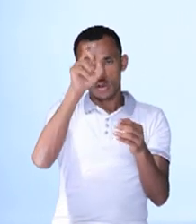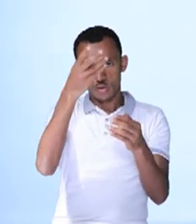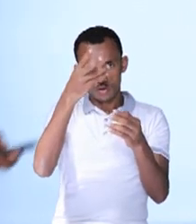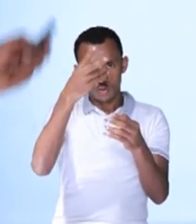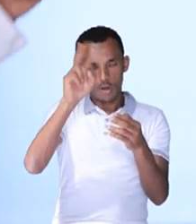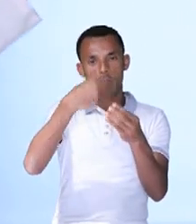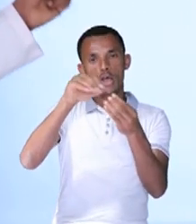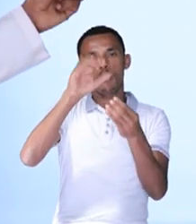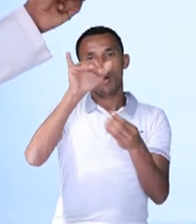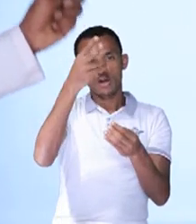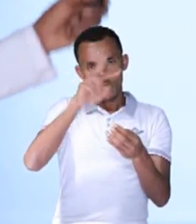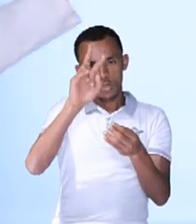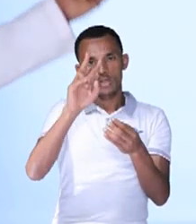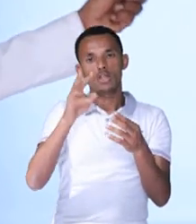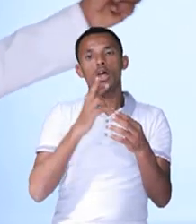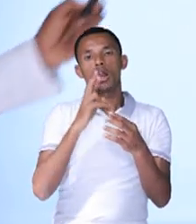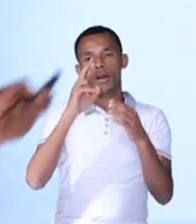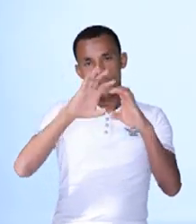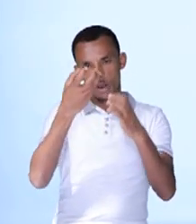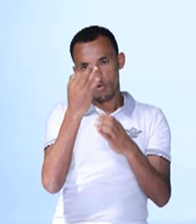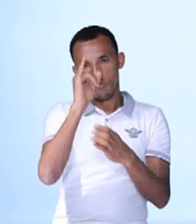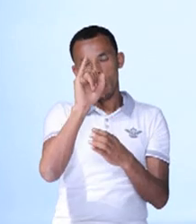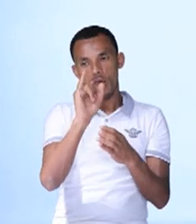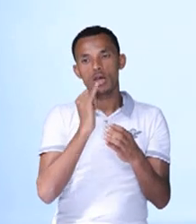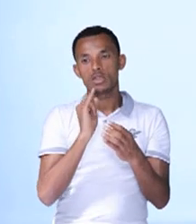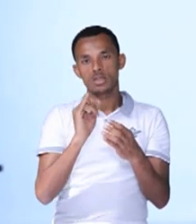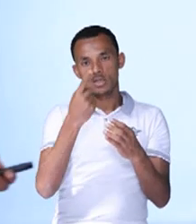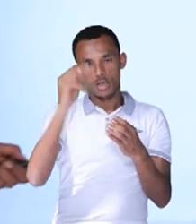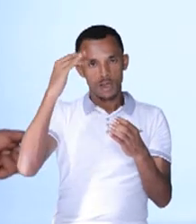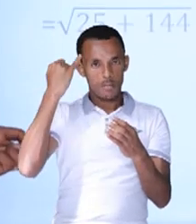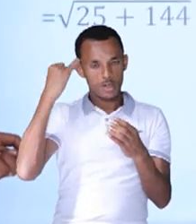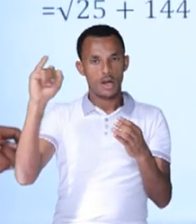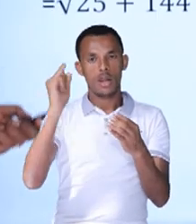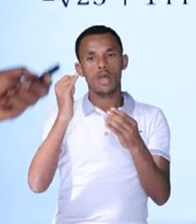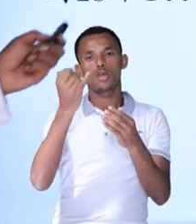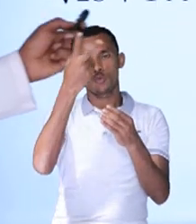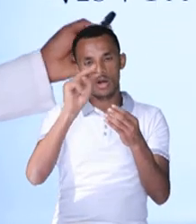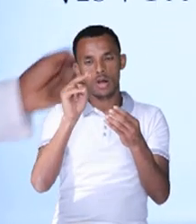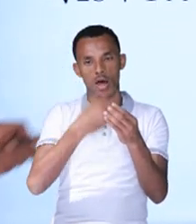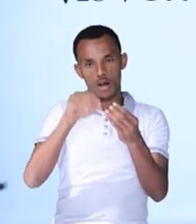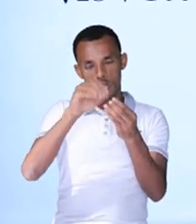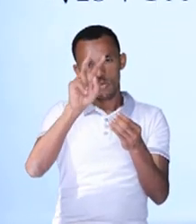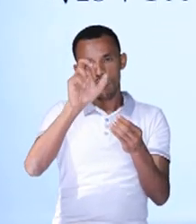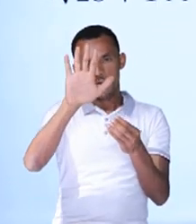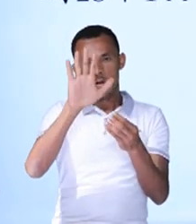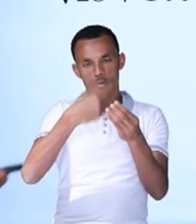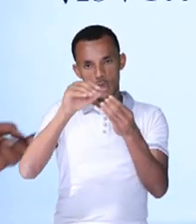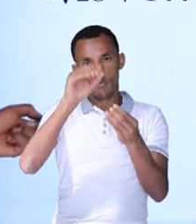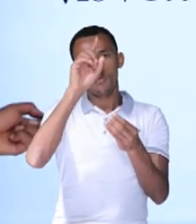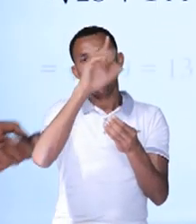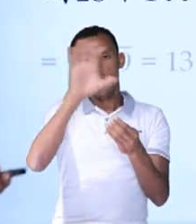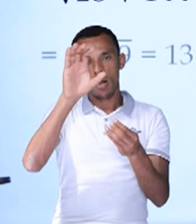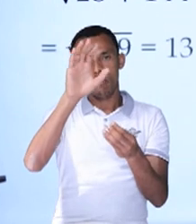y squared. The real part 5, the imaginary part 12 squared. Then when I added up, 25 plus